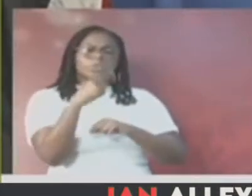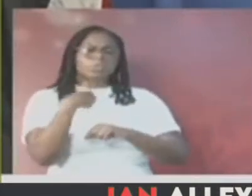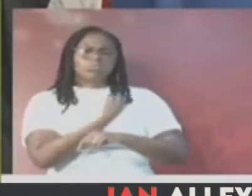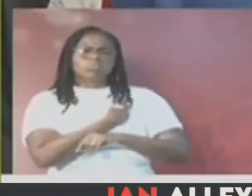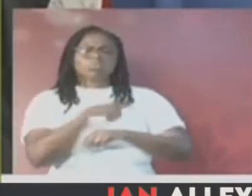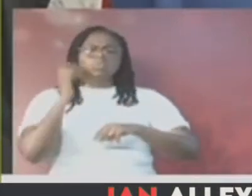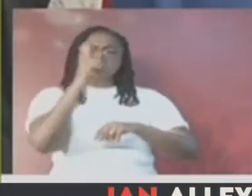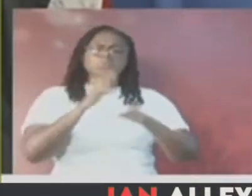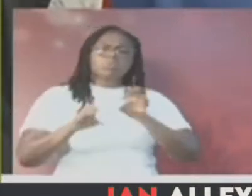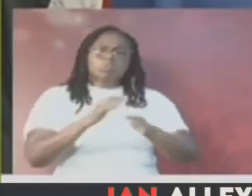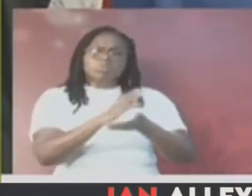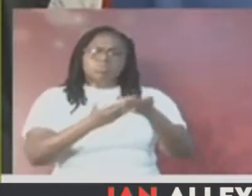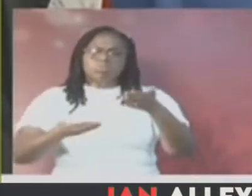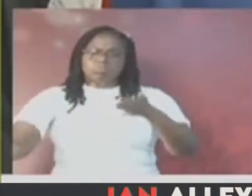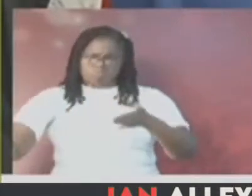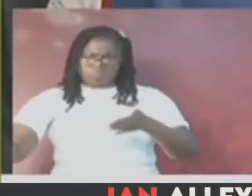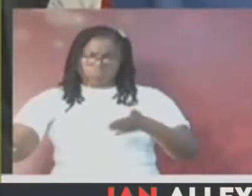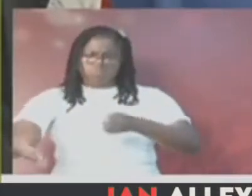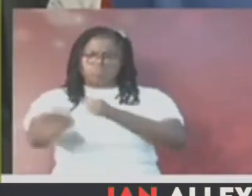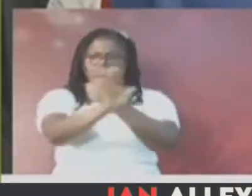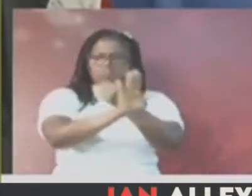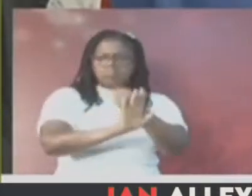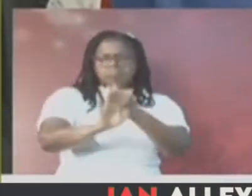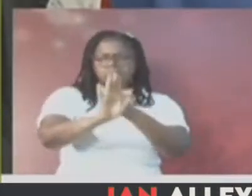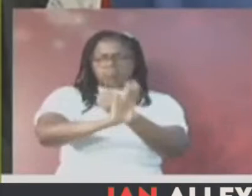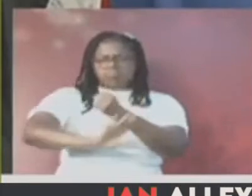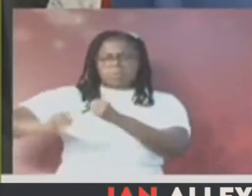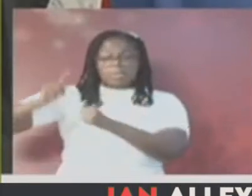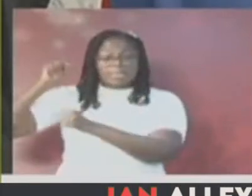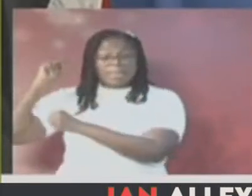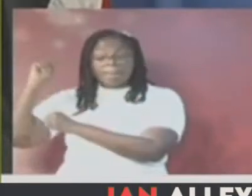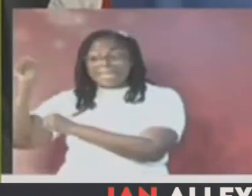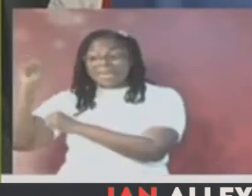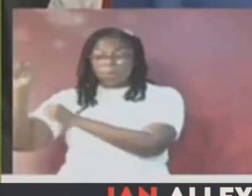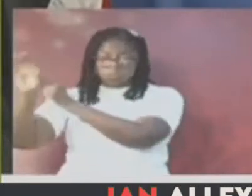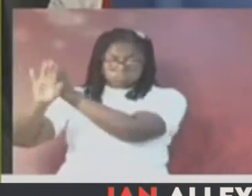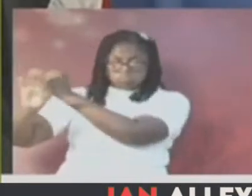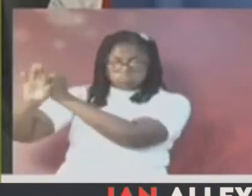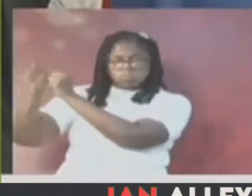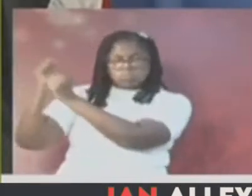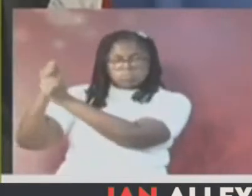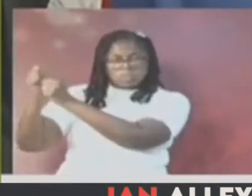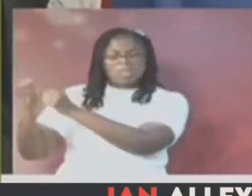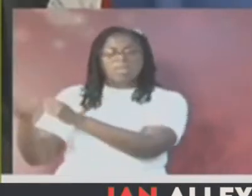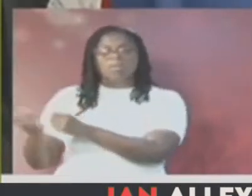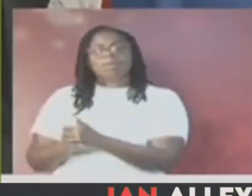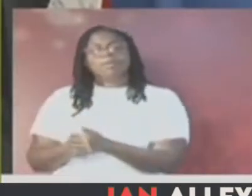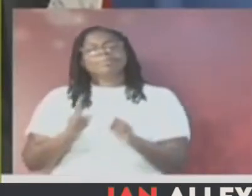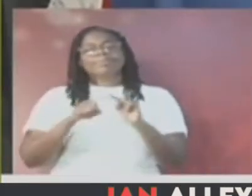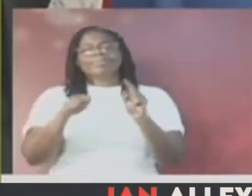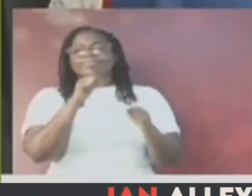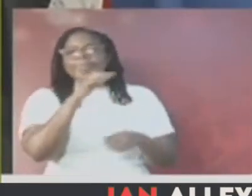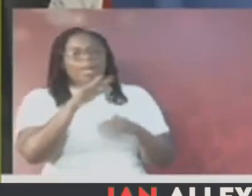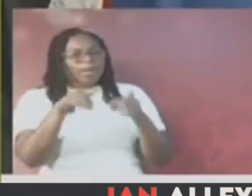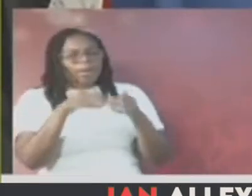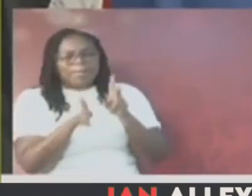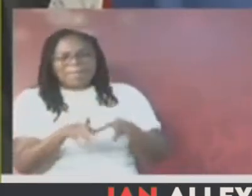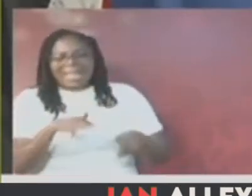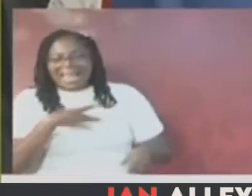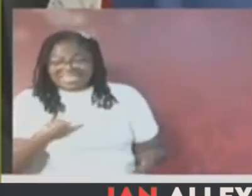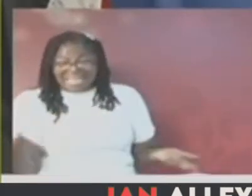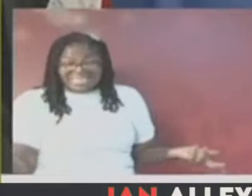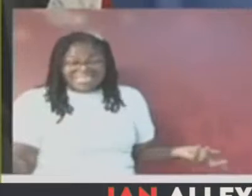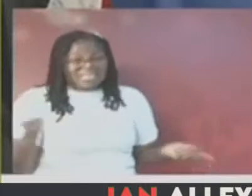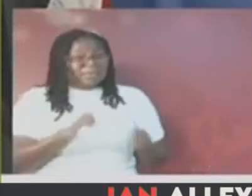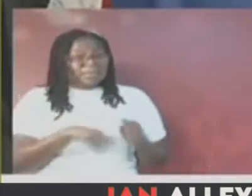additional steps to protect Tobago. That does not find favor with everybody, but as I say, it's not an everybody